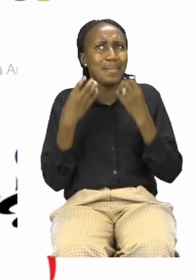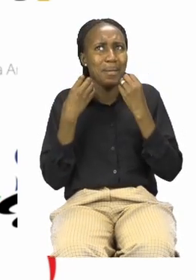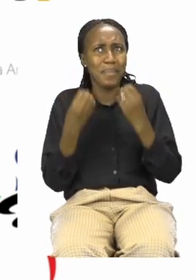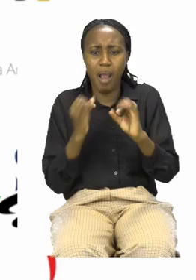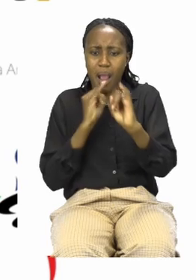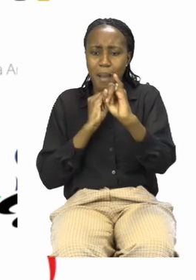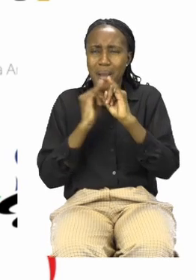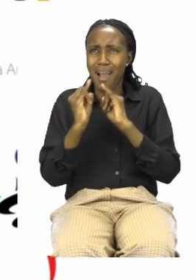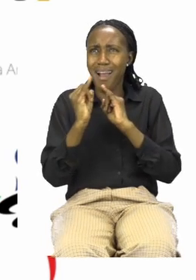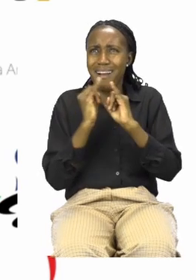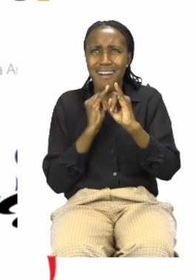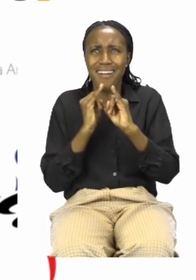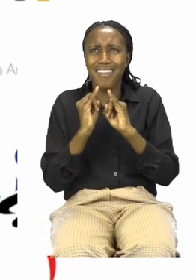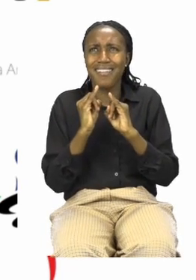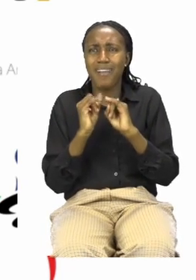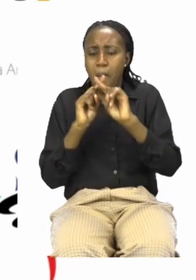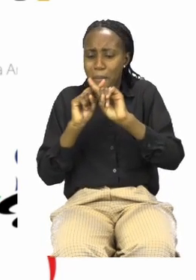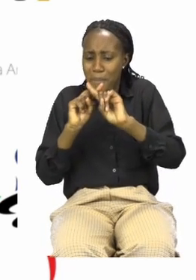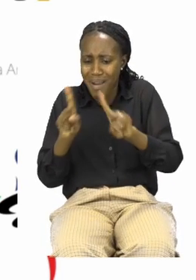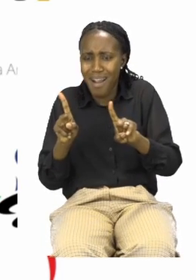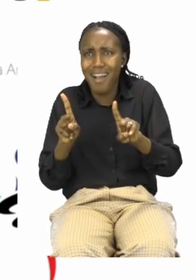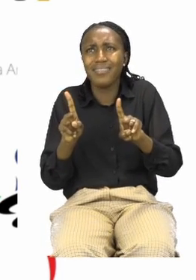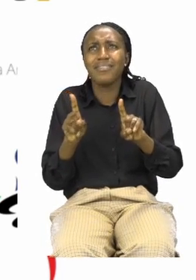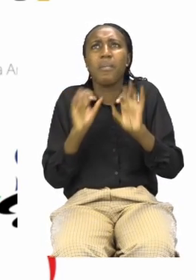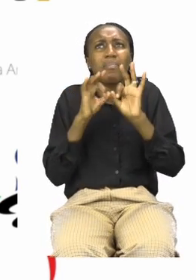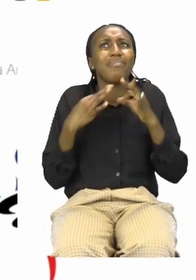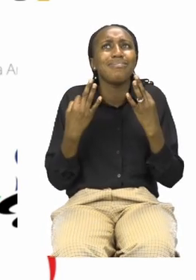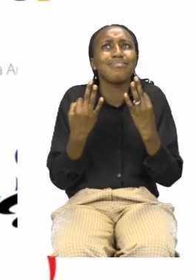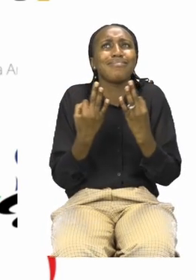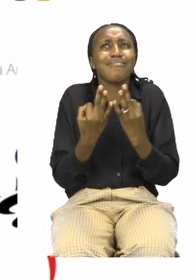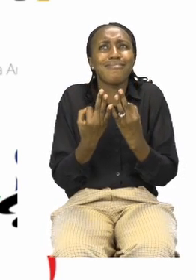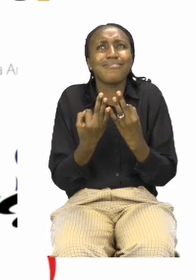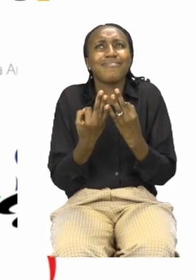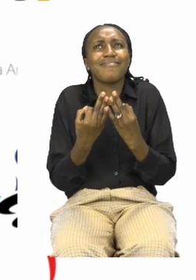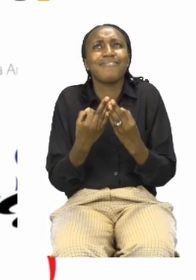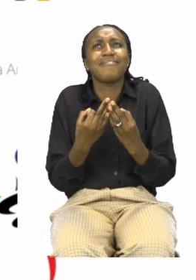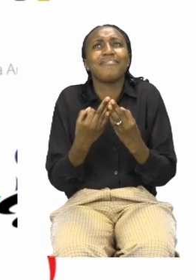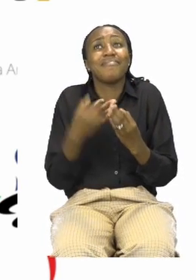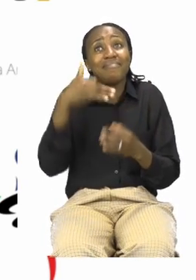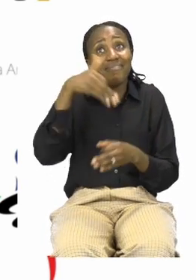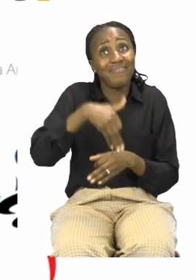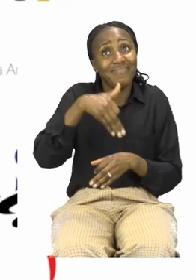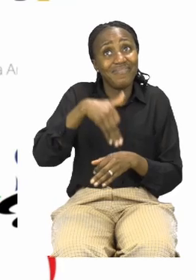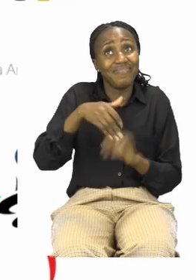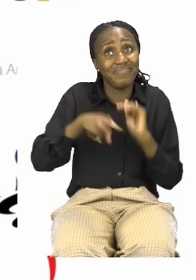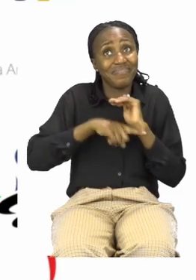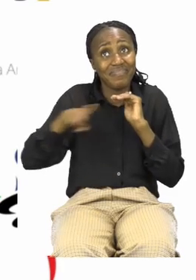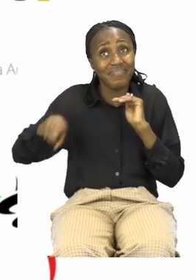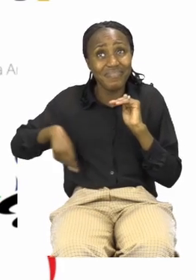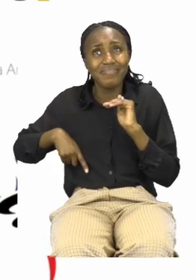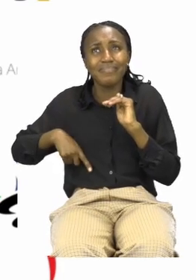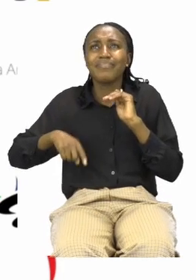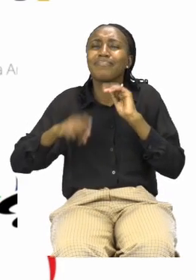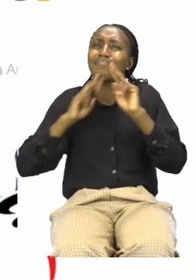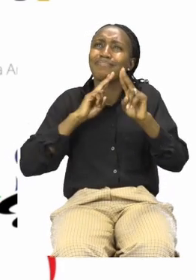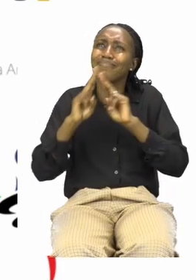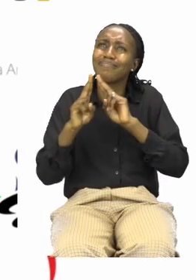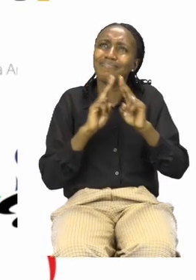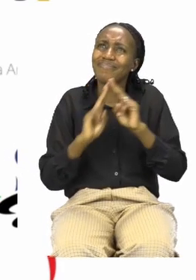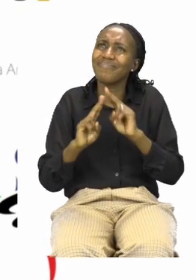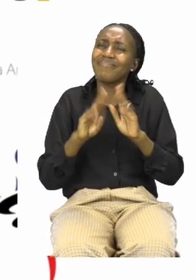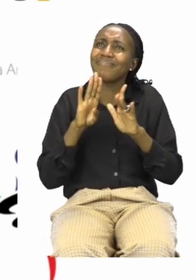you guys from different federations in the country, just speaking about, just some of their success